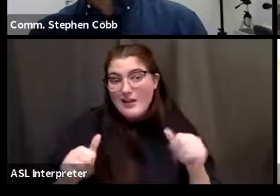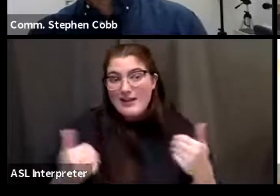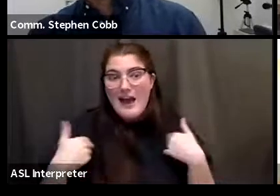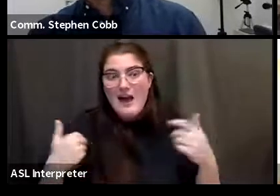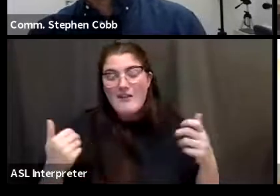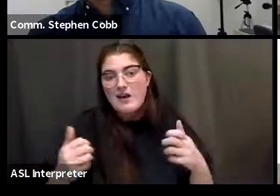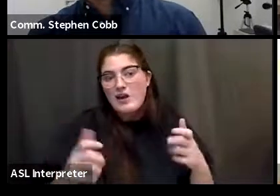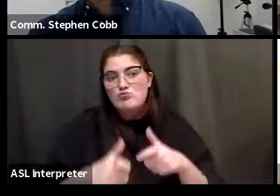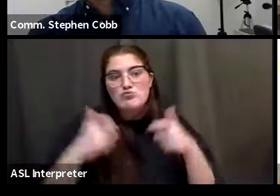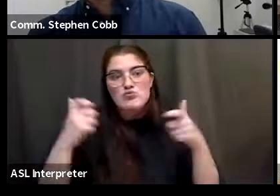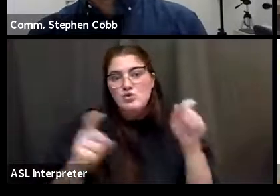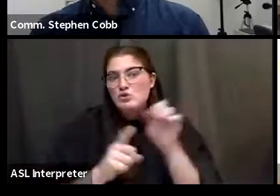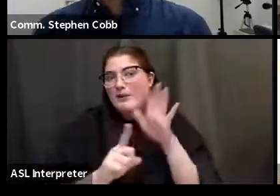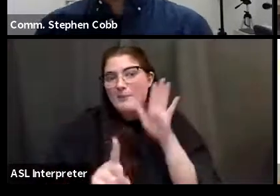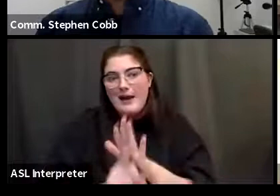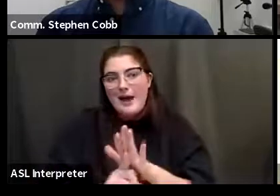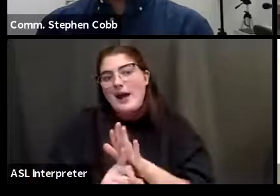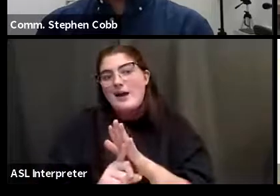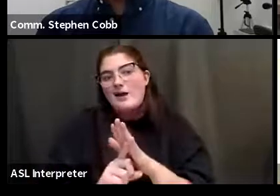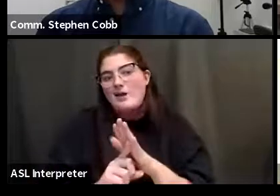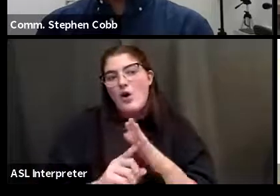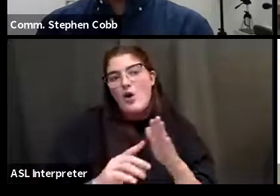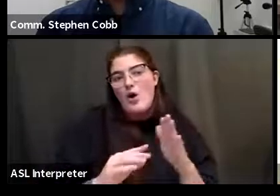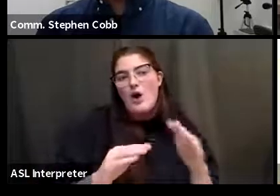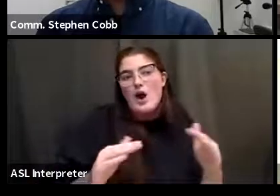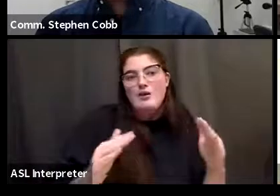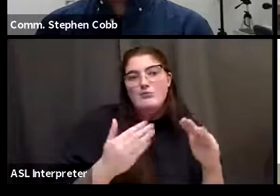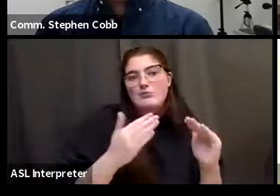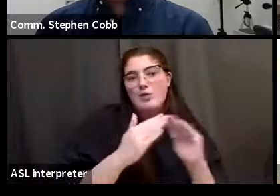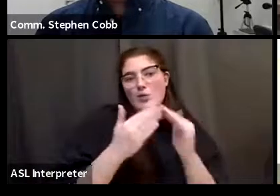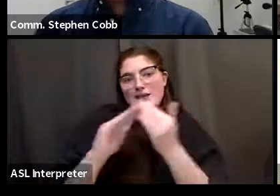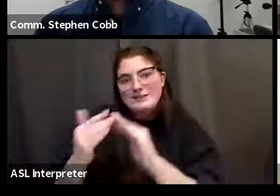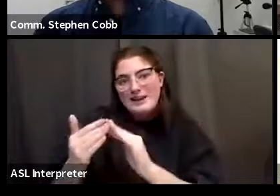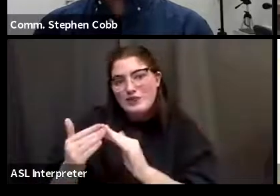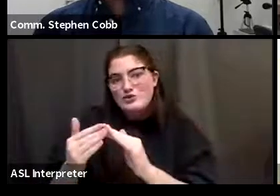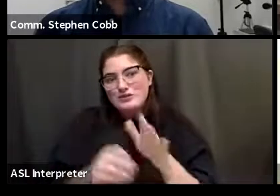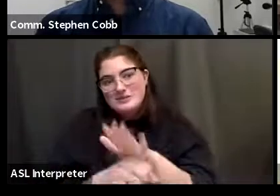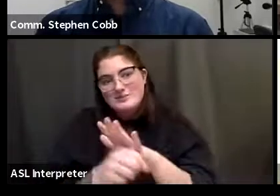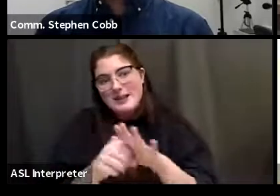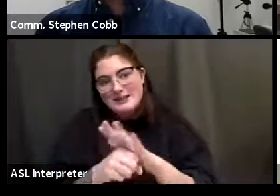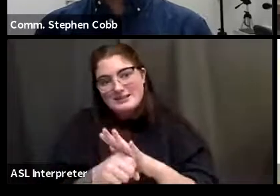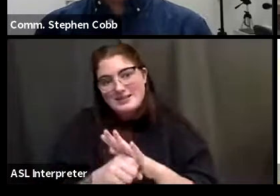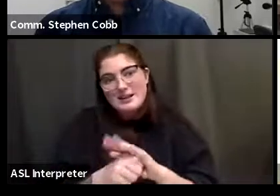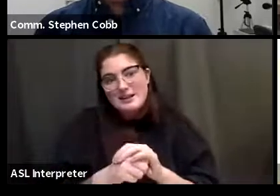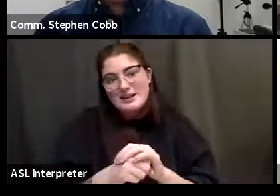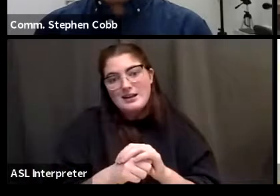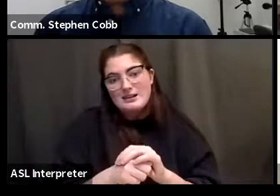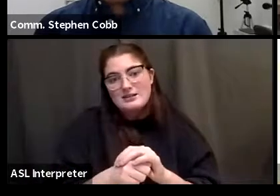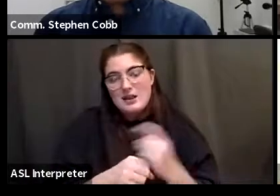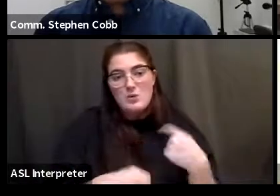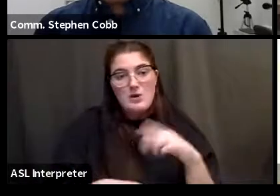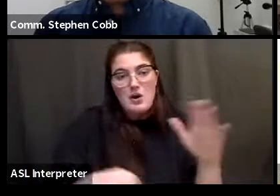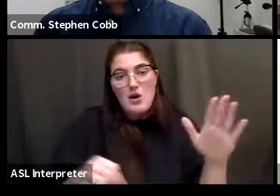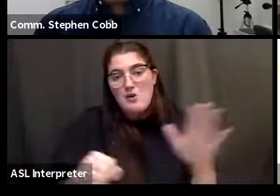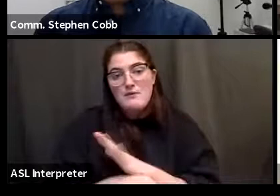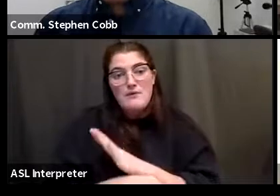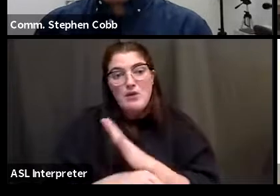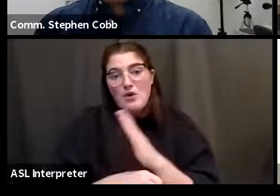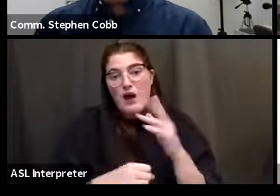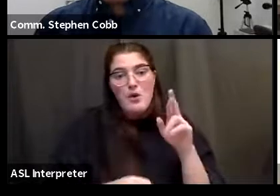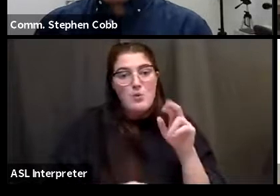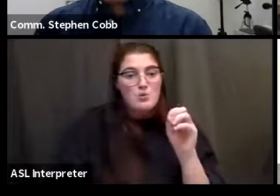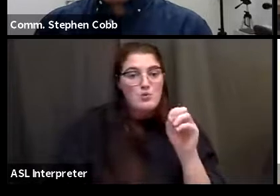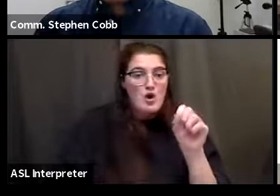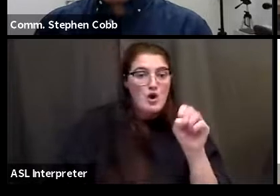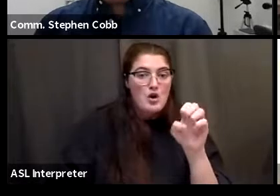massive impact on residential spaces. And we're already, full to the brim at Rosedale in terms of